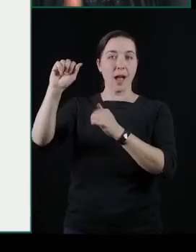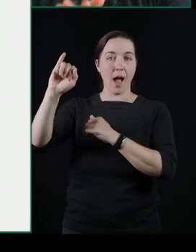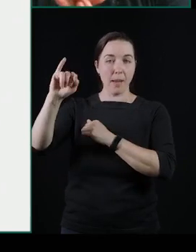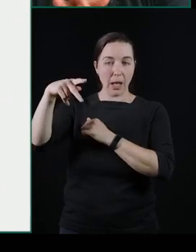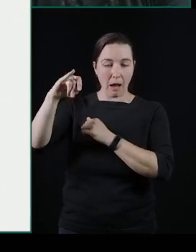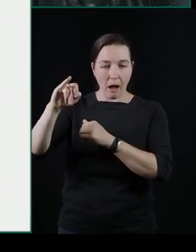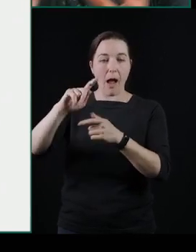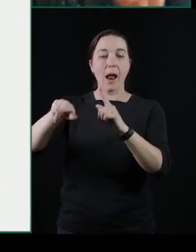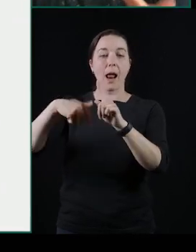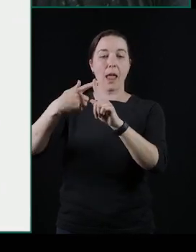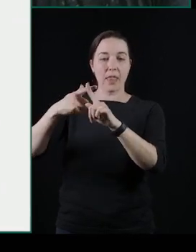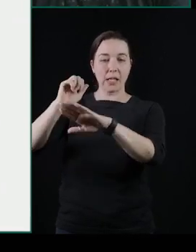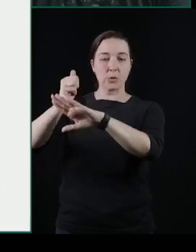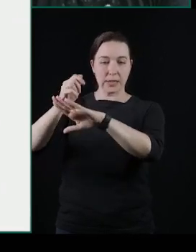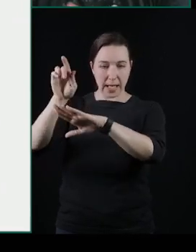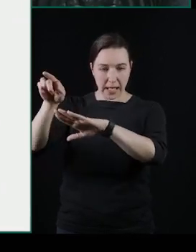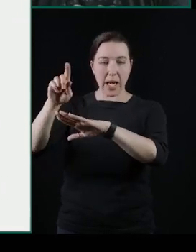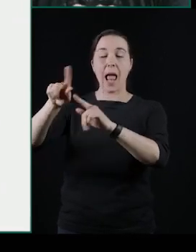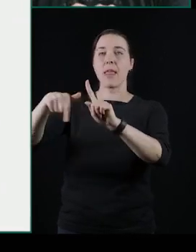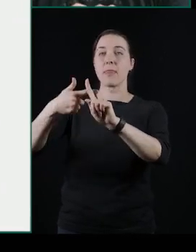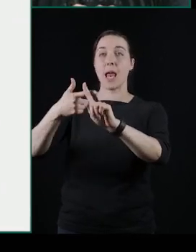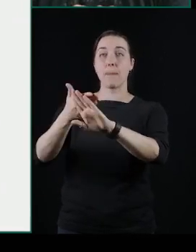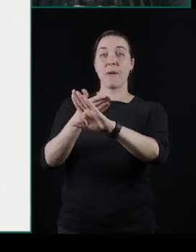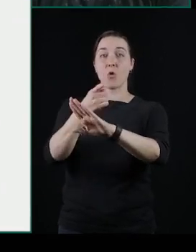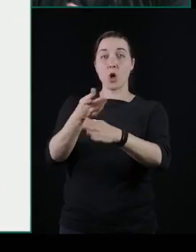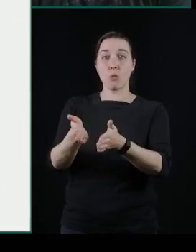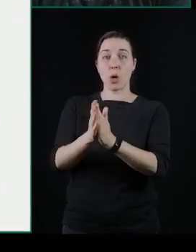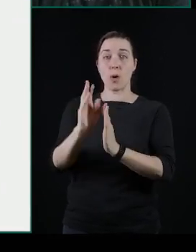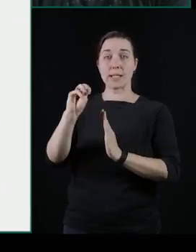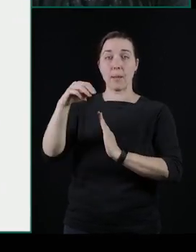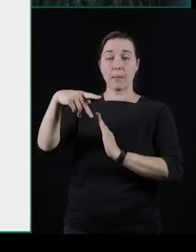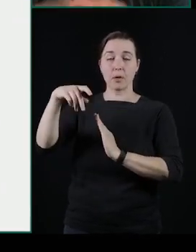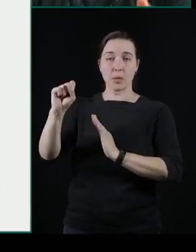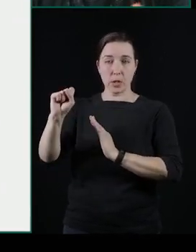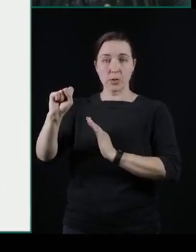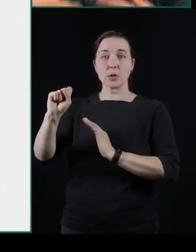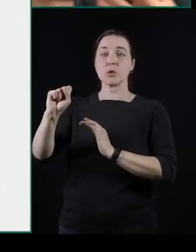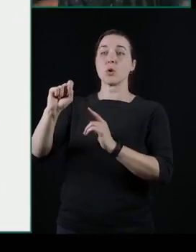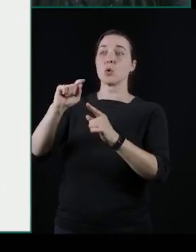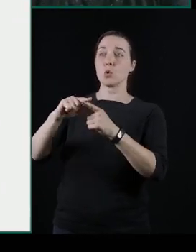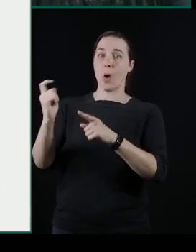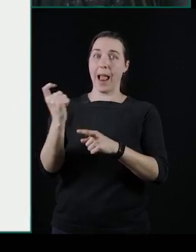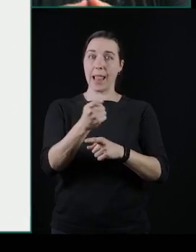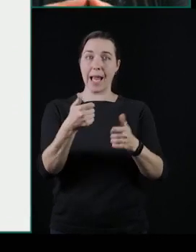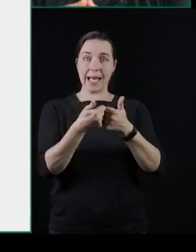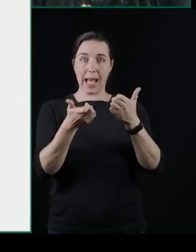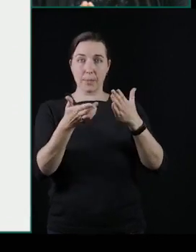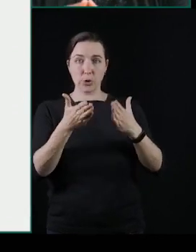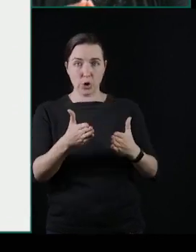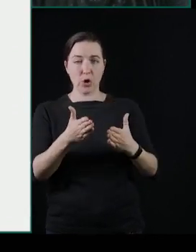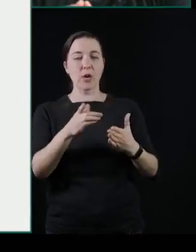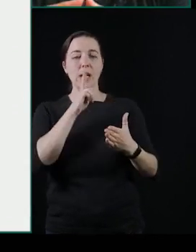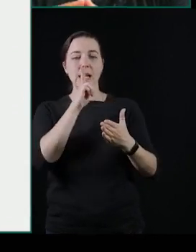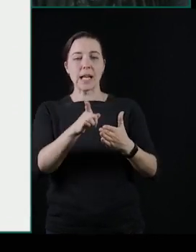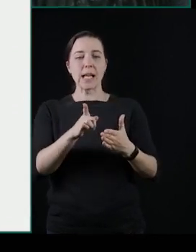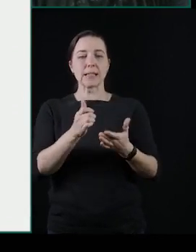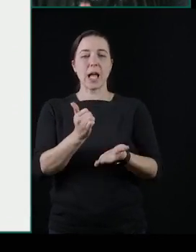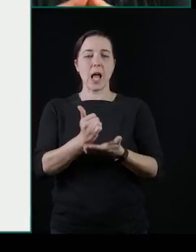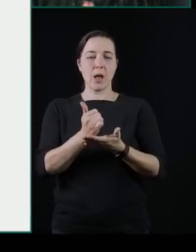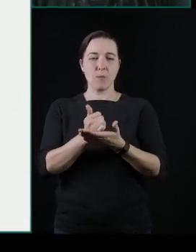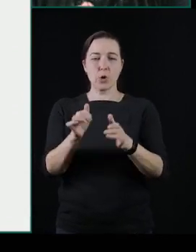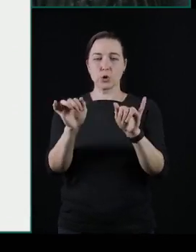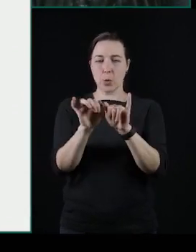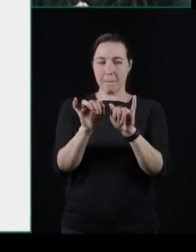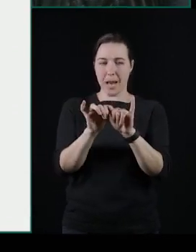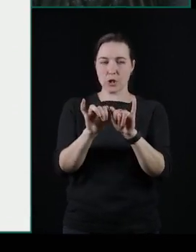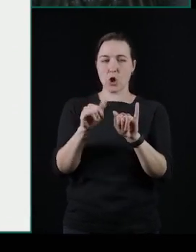scale it. Then before you request a multiplayer server to allocate, to send players to, it's useful to measure the latency,